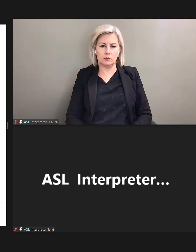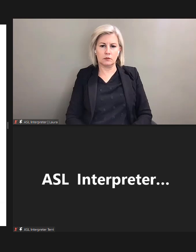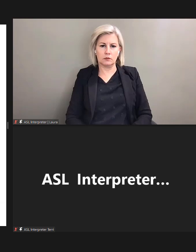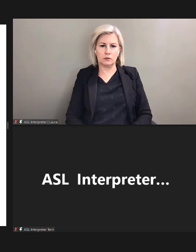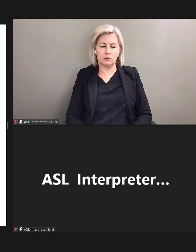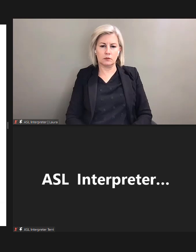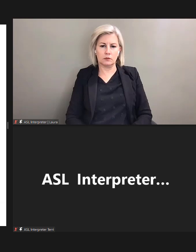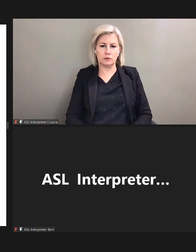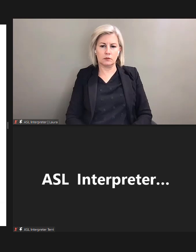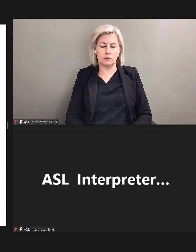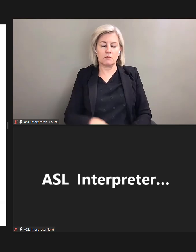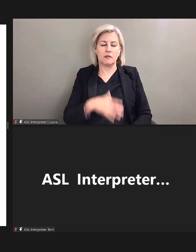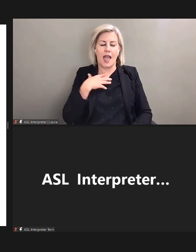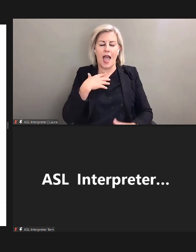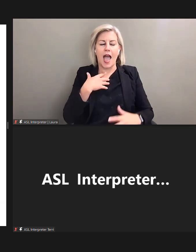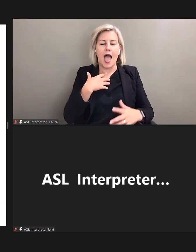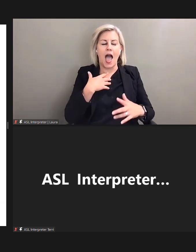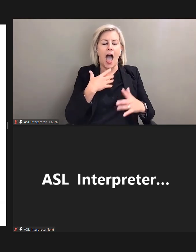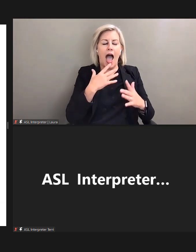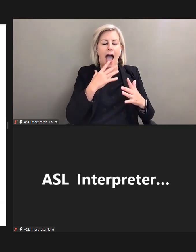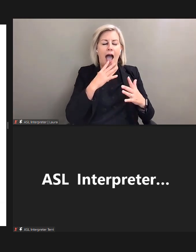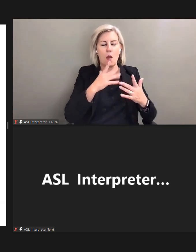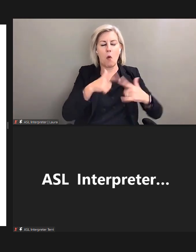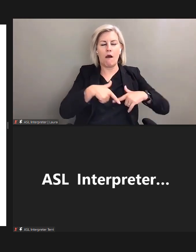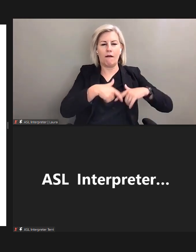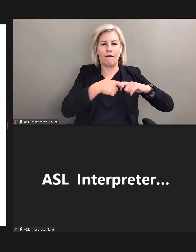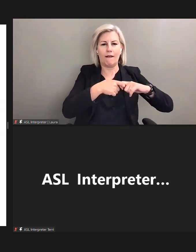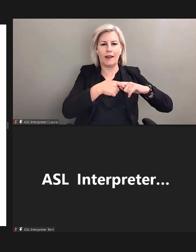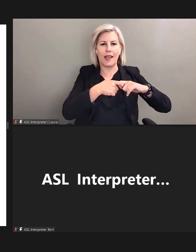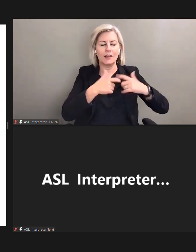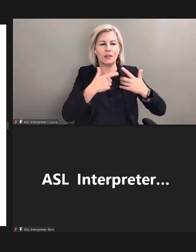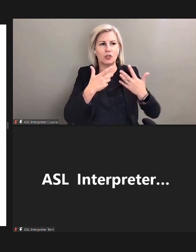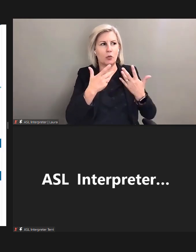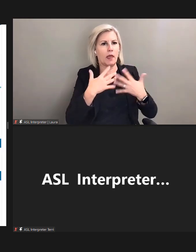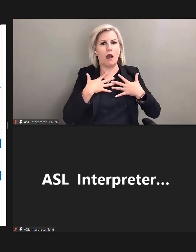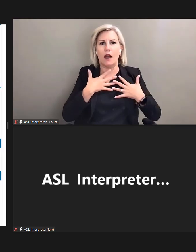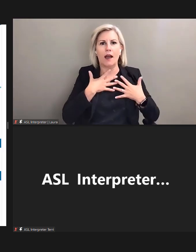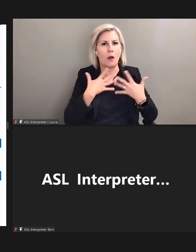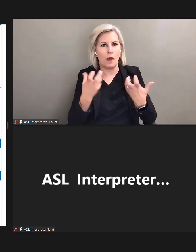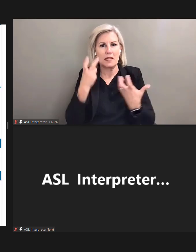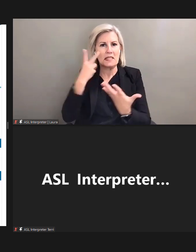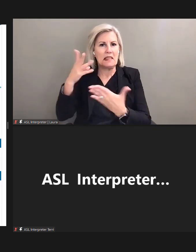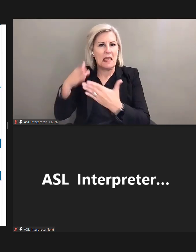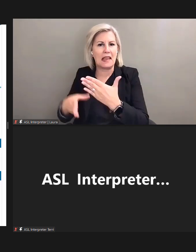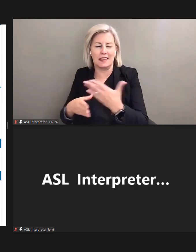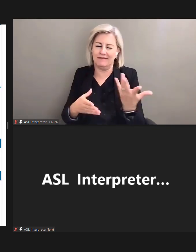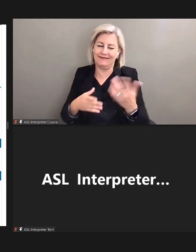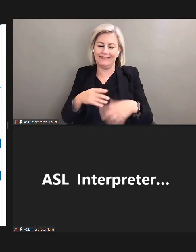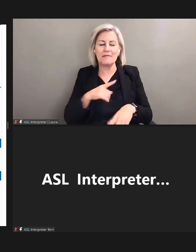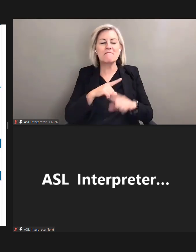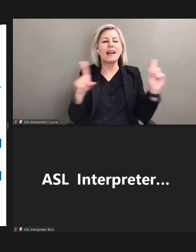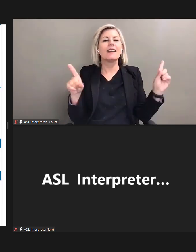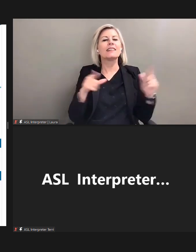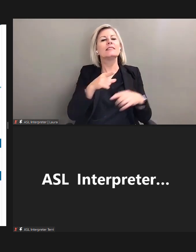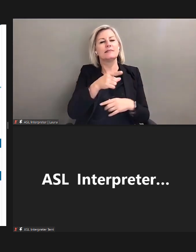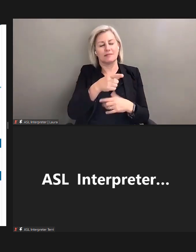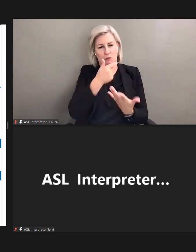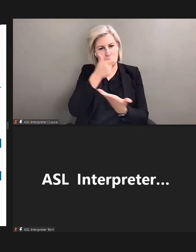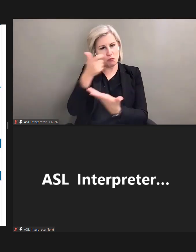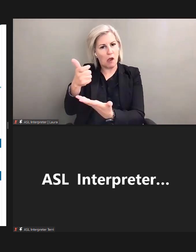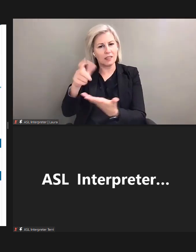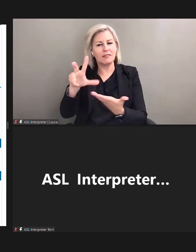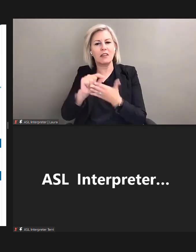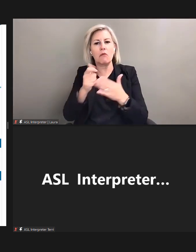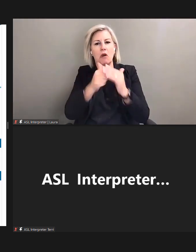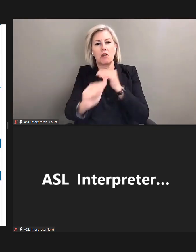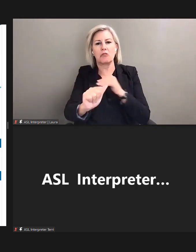I'll hold you in suspense for what the rest of the little video is about, but take a look at it, and you'll find that here under